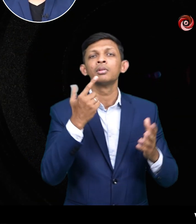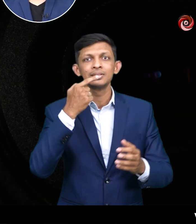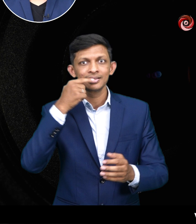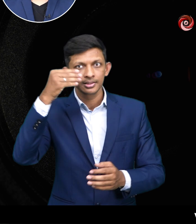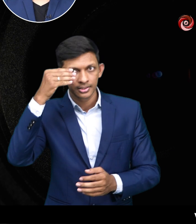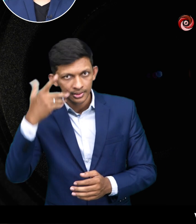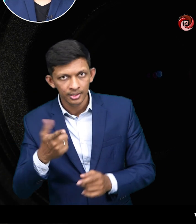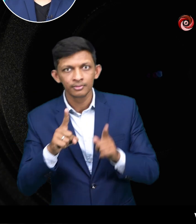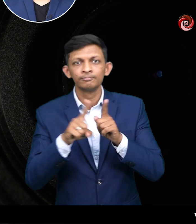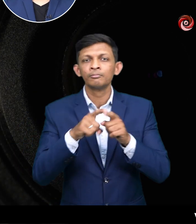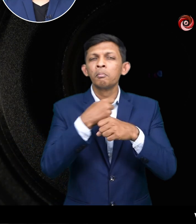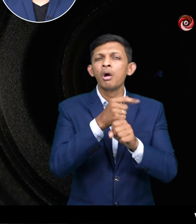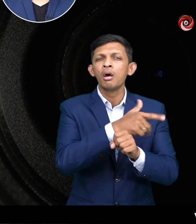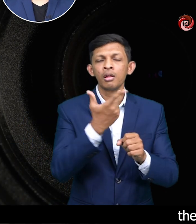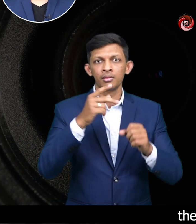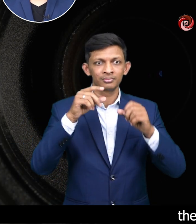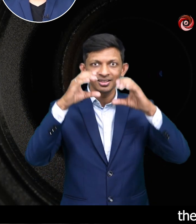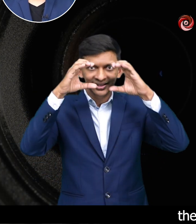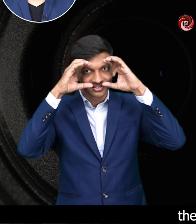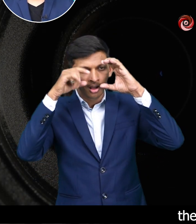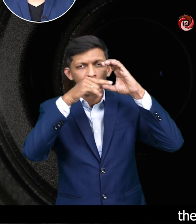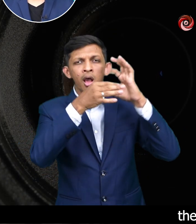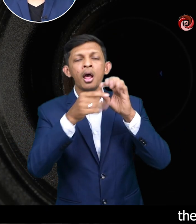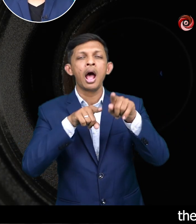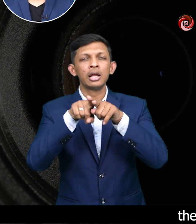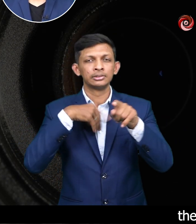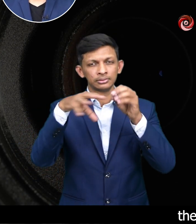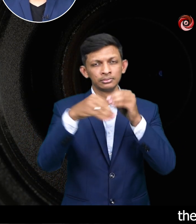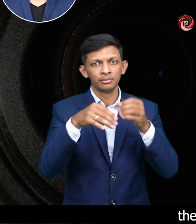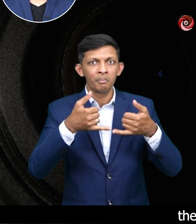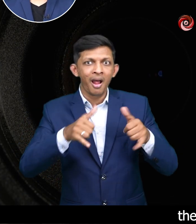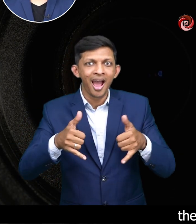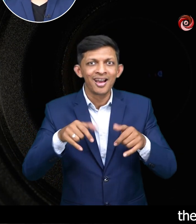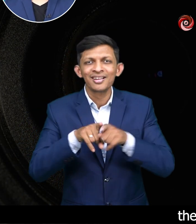placed very close to the lens, the image formed is virtual,